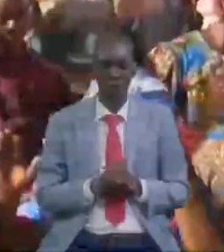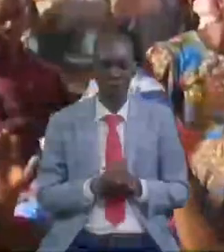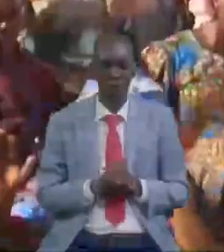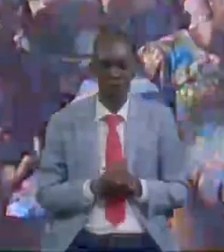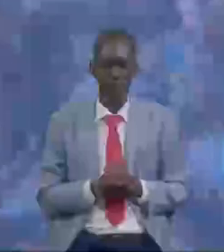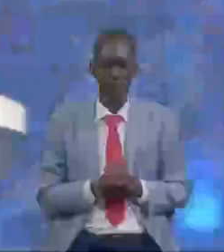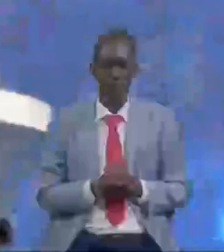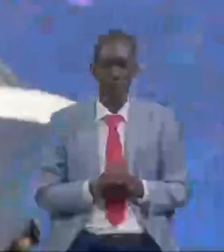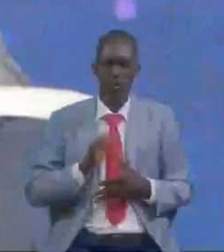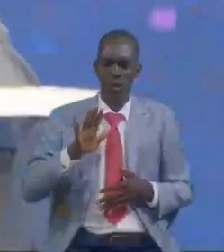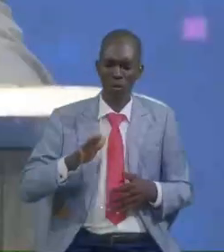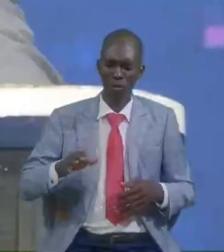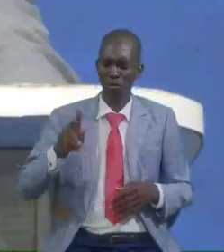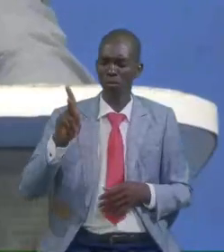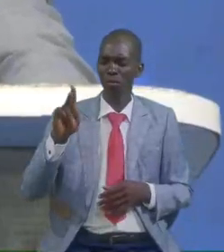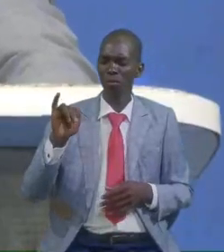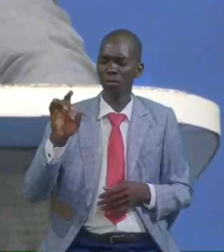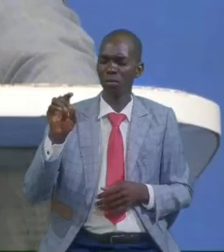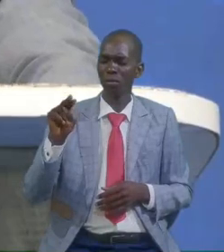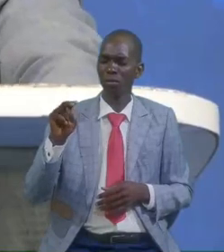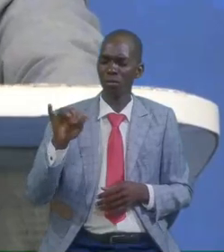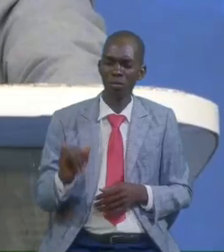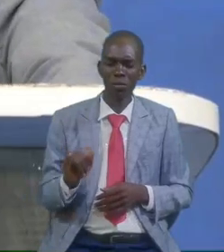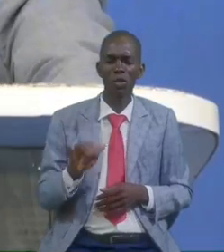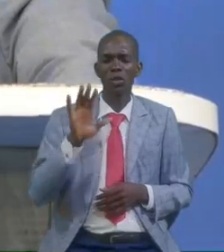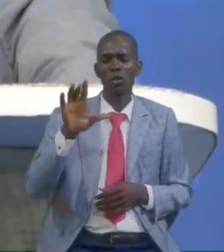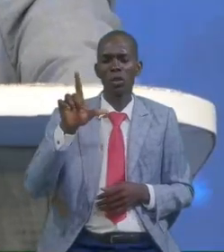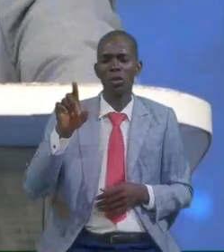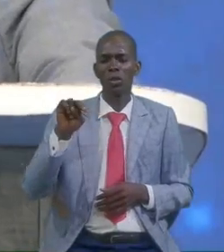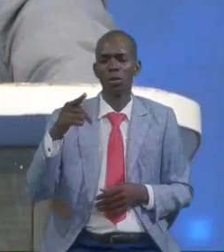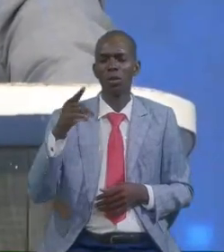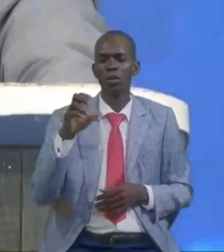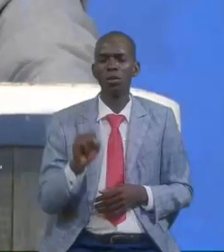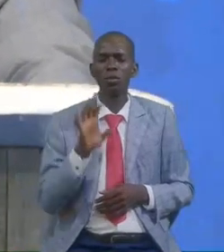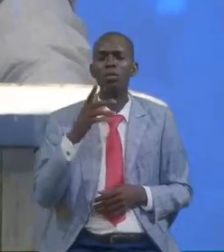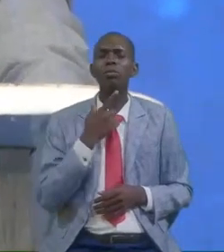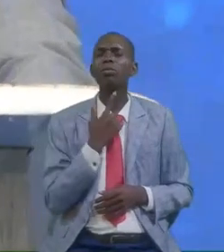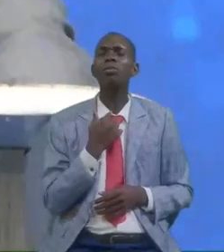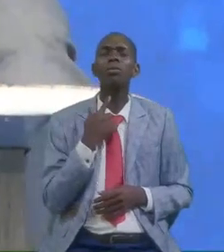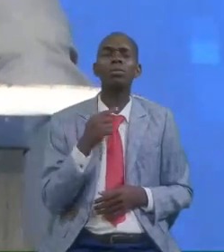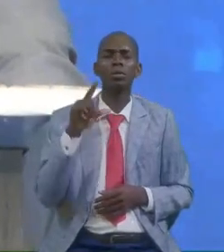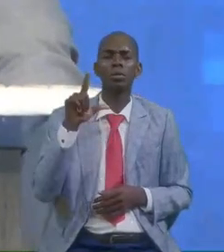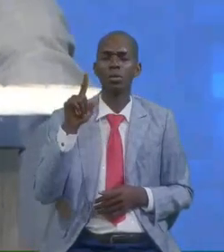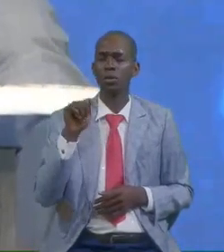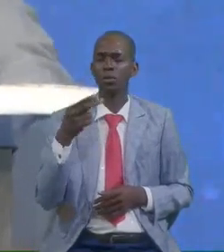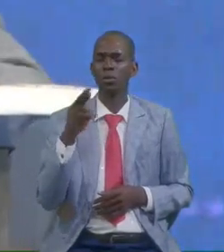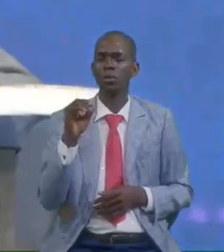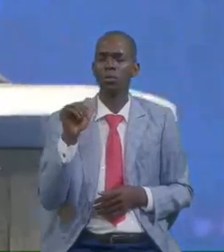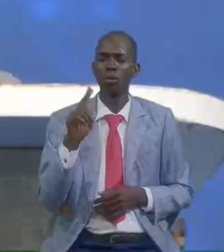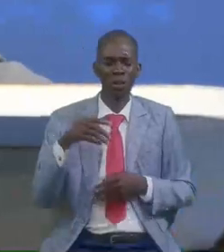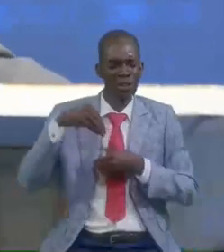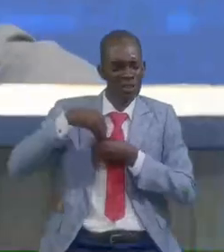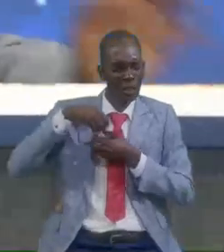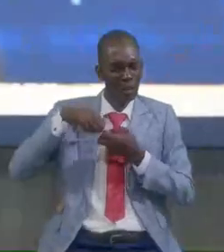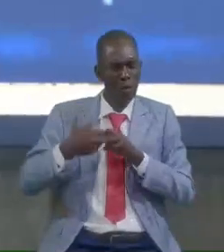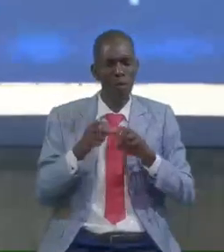Your kidney, vos reins, your lungs, vos poumons, your throat, vos gorges, internal problem. Lord, I pray, interne,